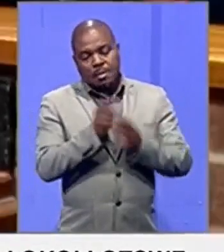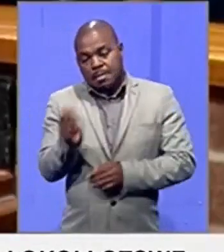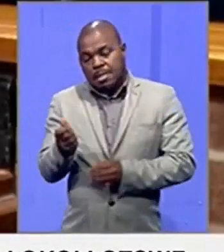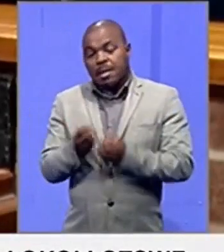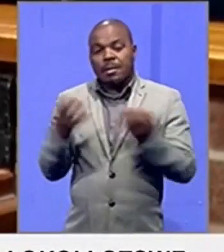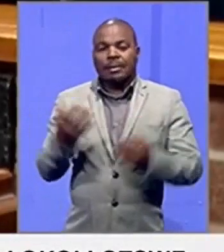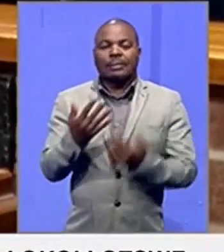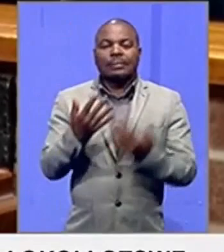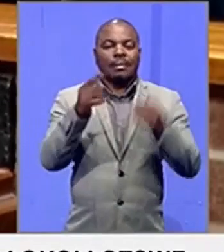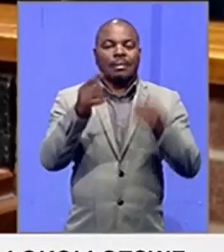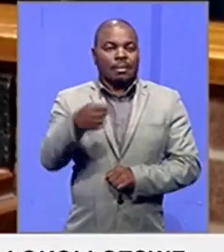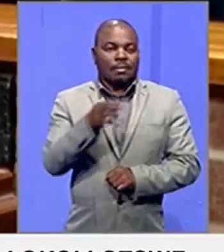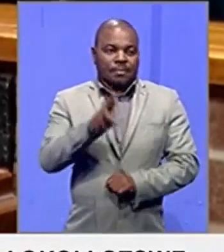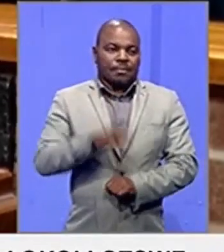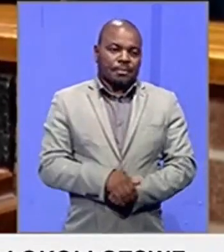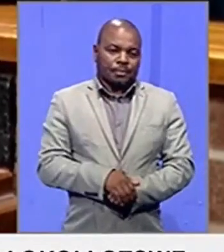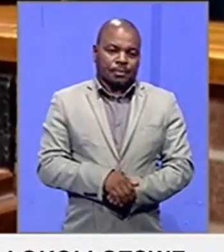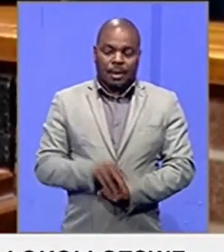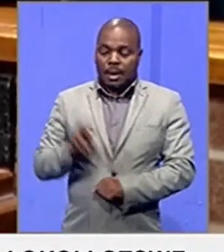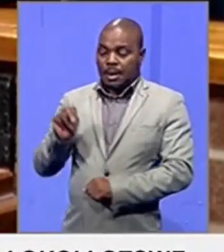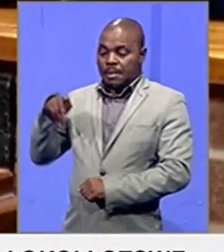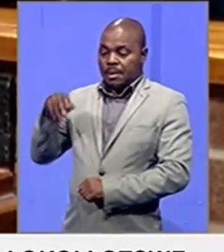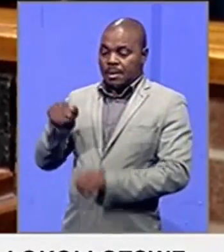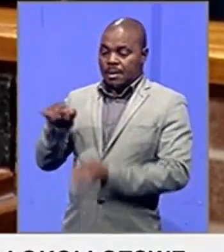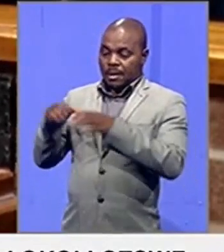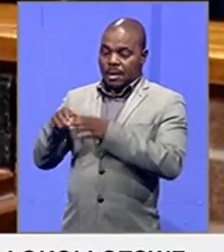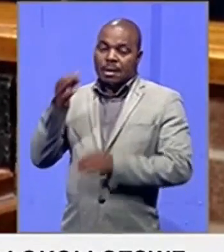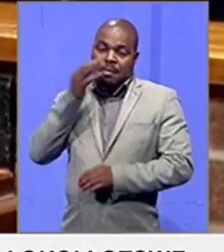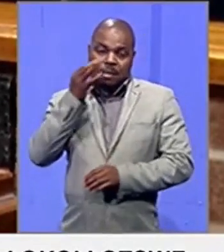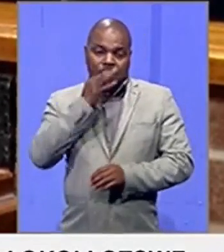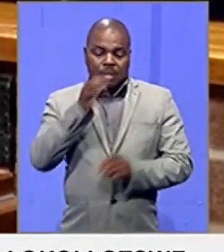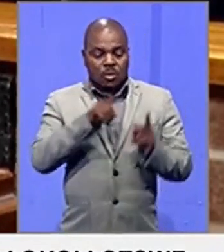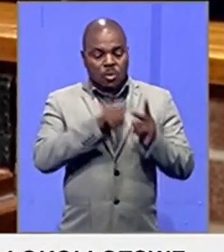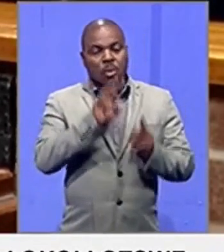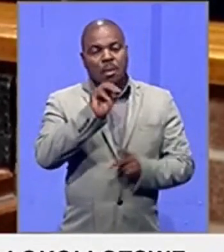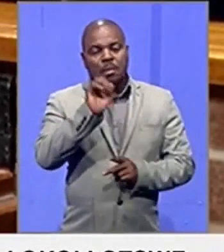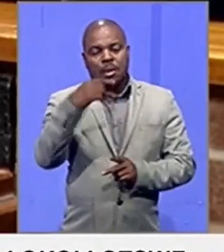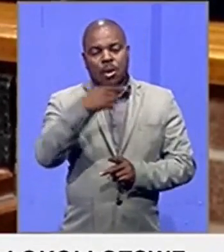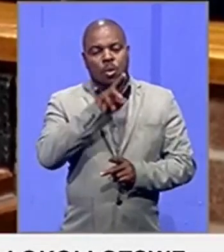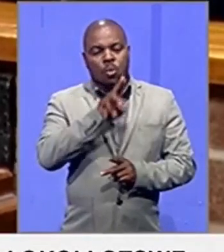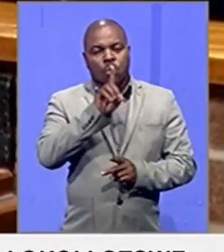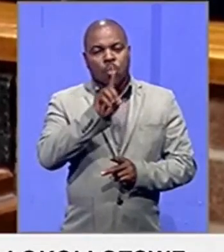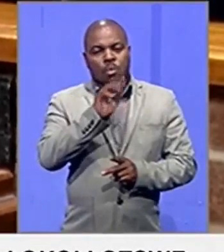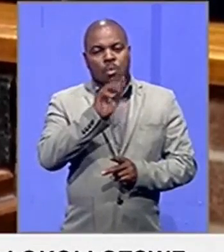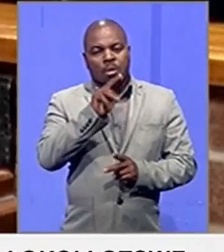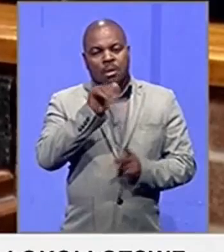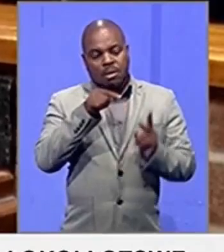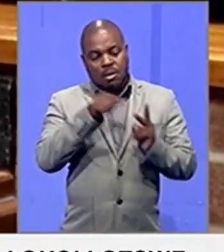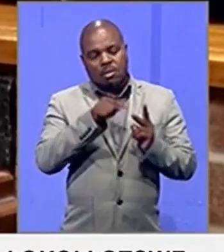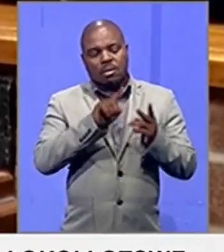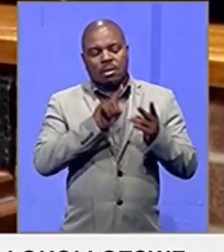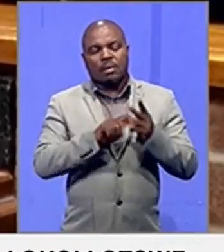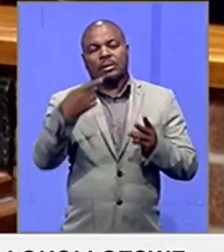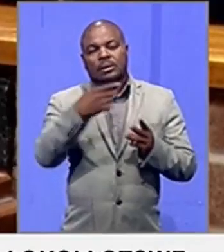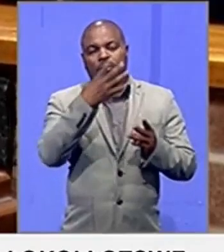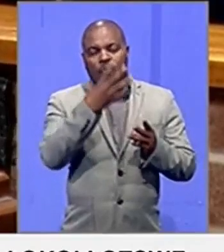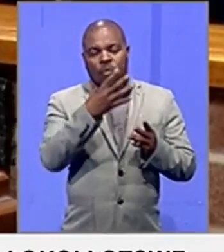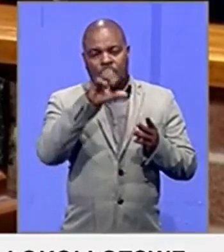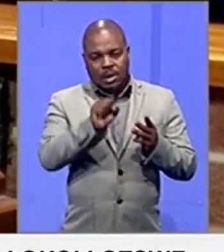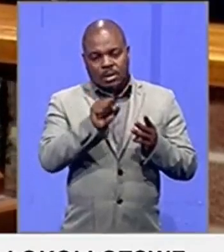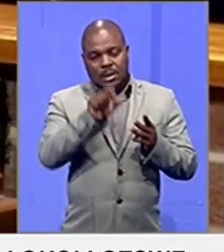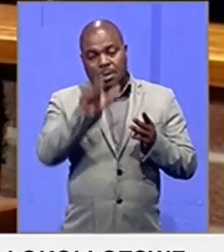rand. Bosekisi bo boletse gore bo kgatlhanong le kopo ya beili ya ga Dr. Magudumana, mothapiwa wa G4S wa Maloba